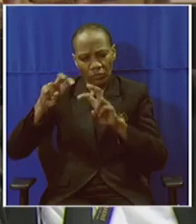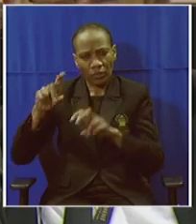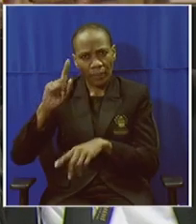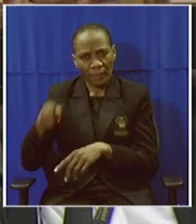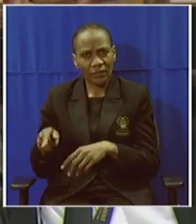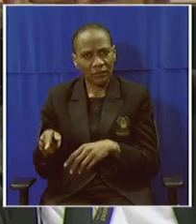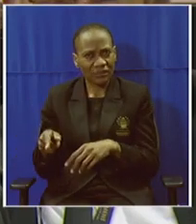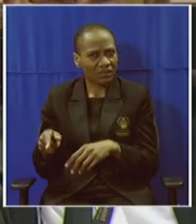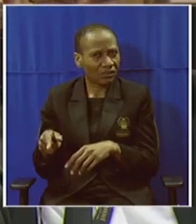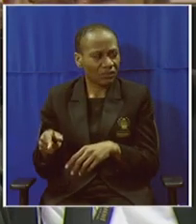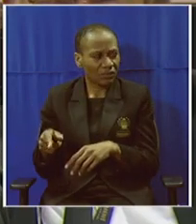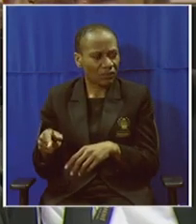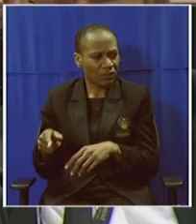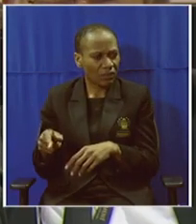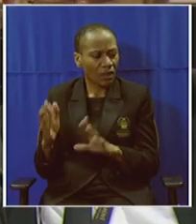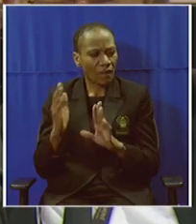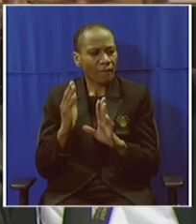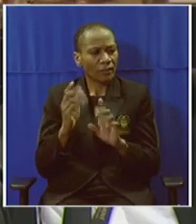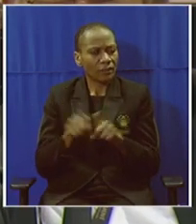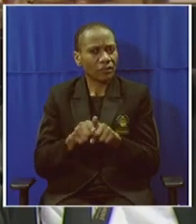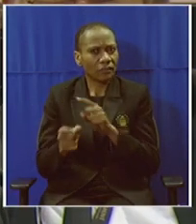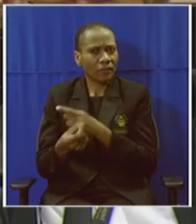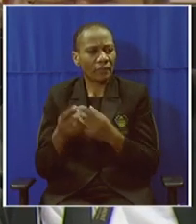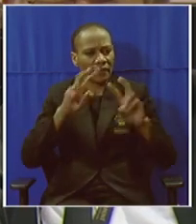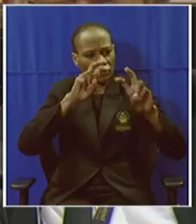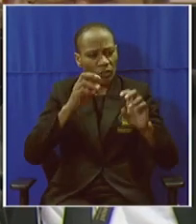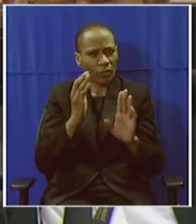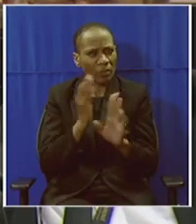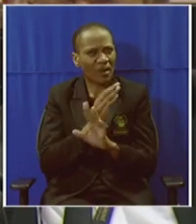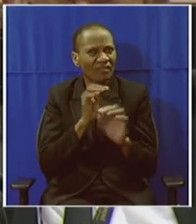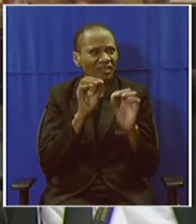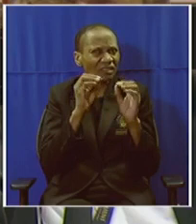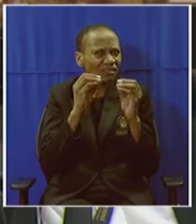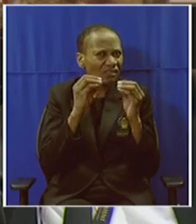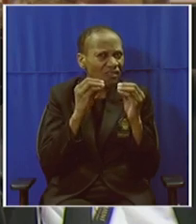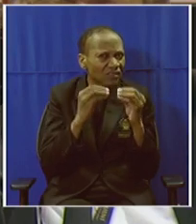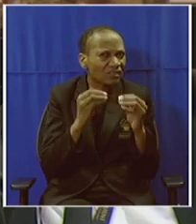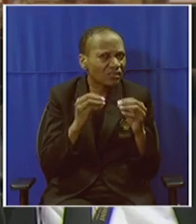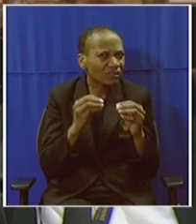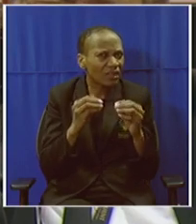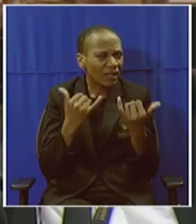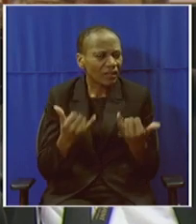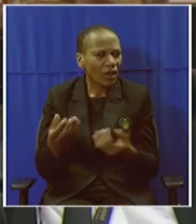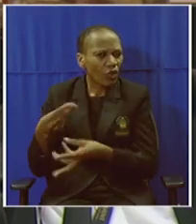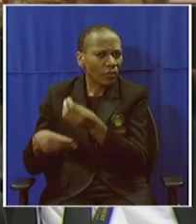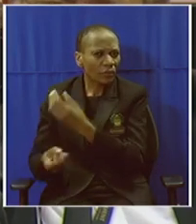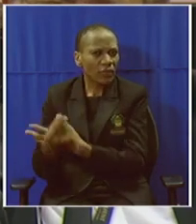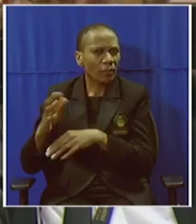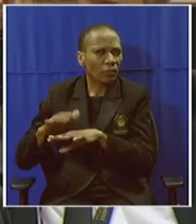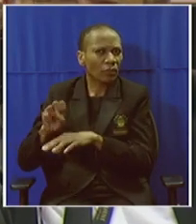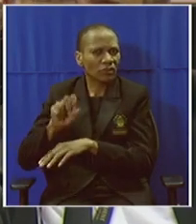politicians, private individuals, and corporations, as this has become the real reason for economic disempowerment in South